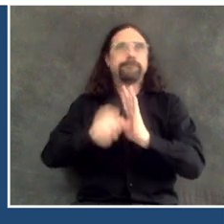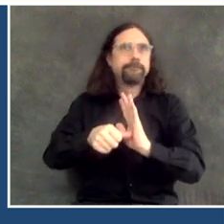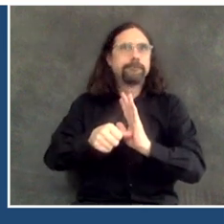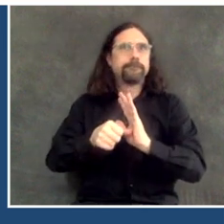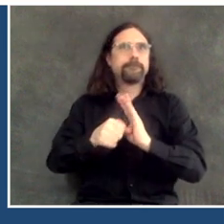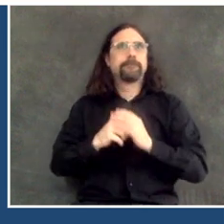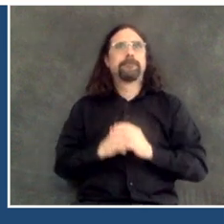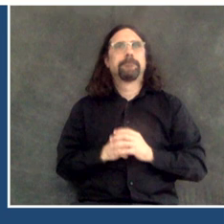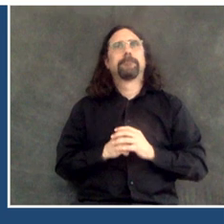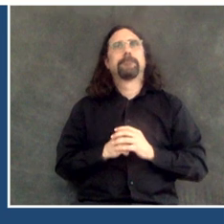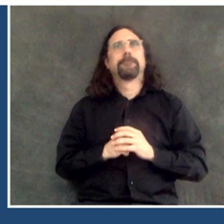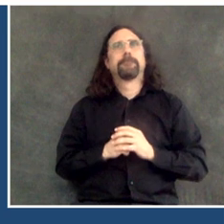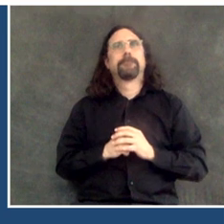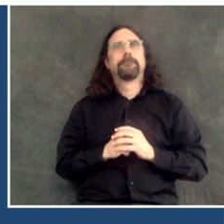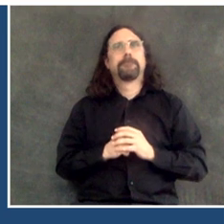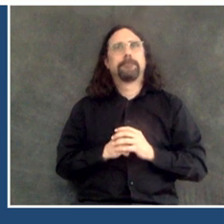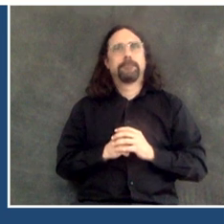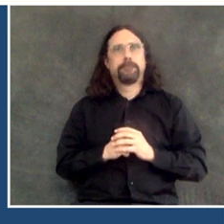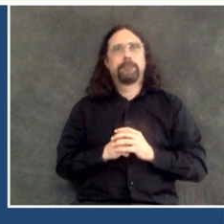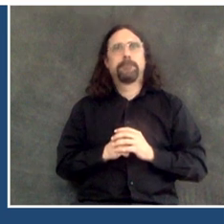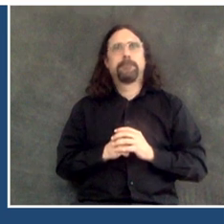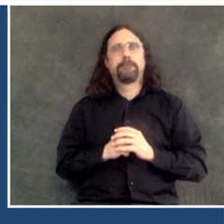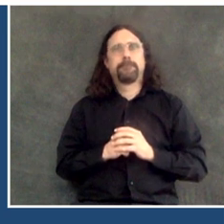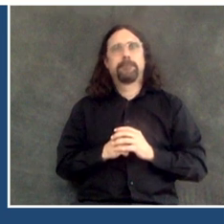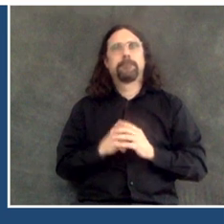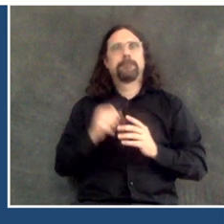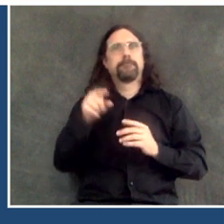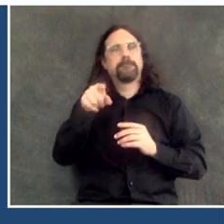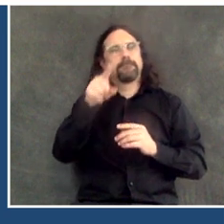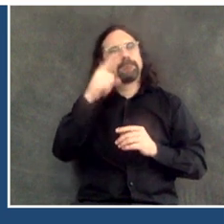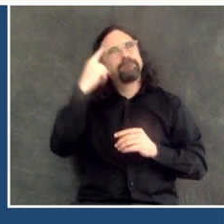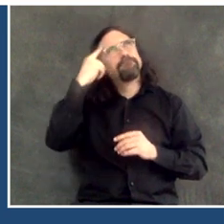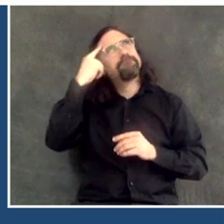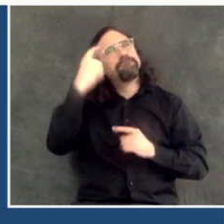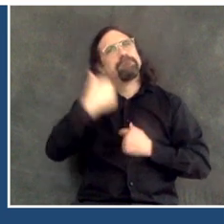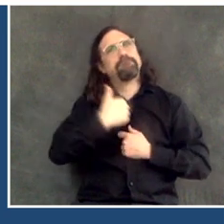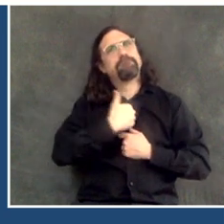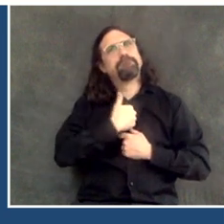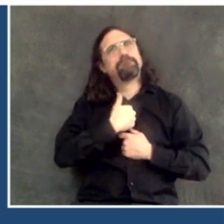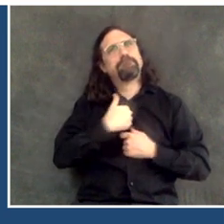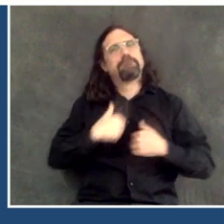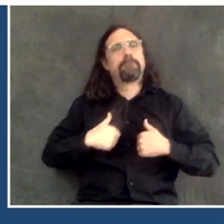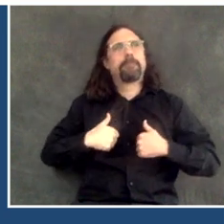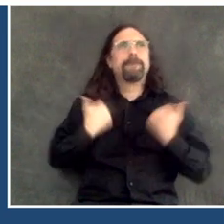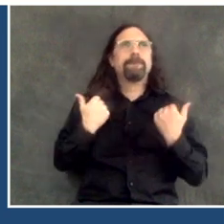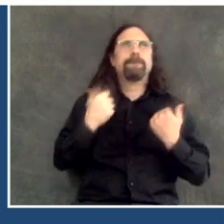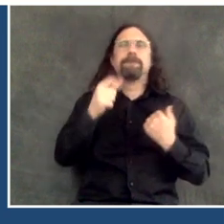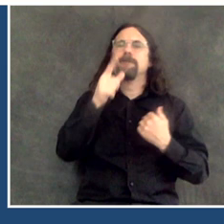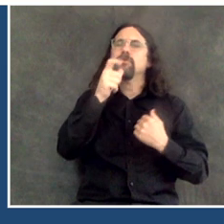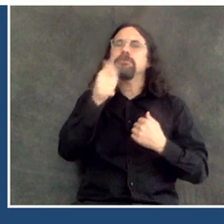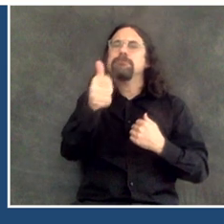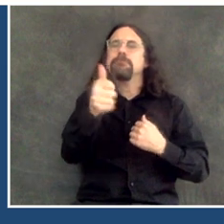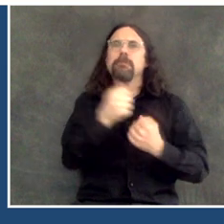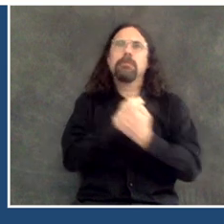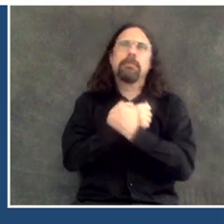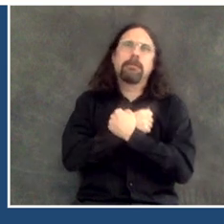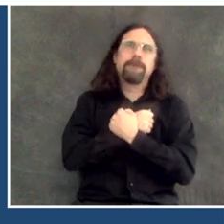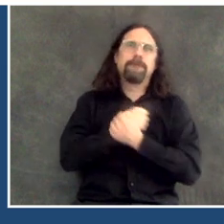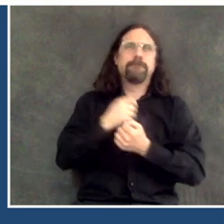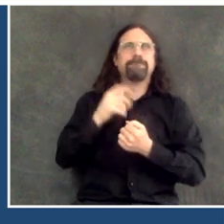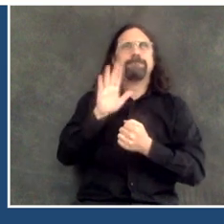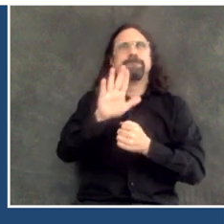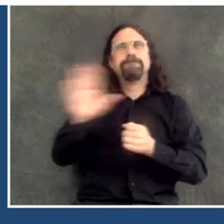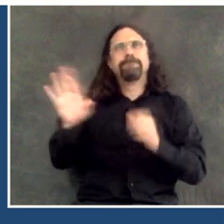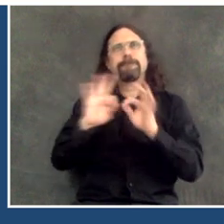an aunt, an uncle, a mother, a father, a brother, a sister. Think about that person, a spouse,